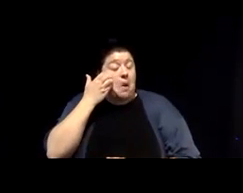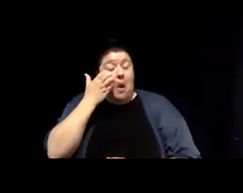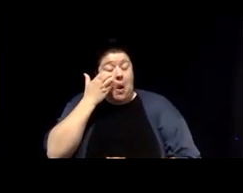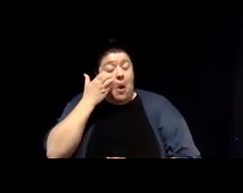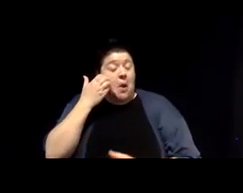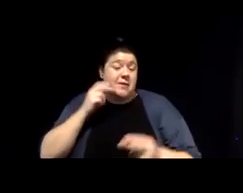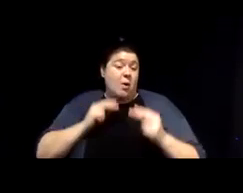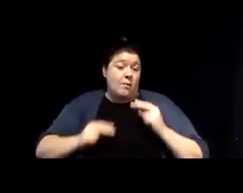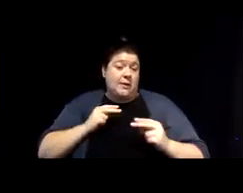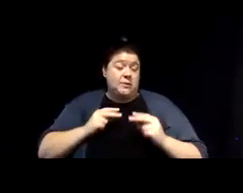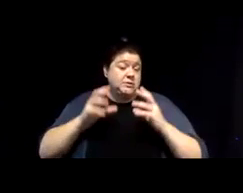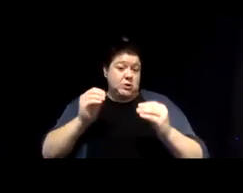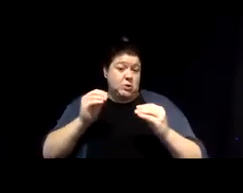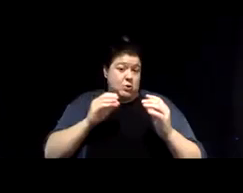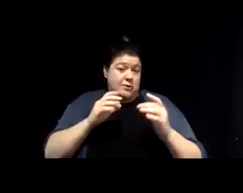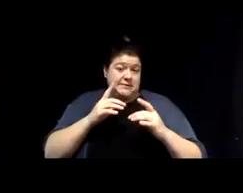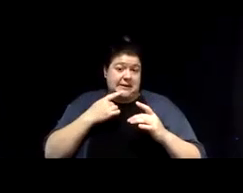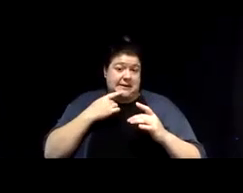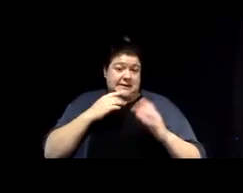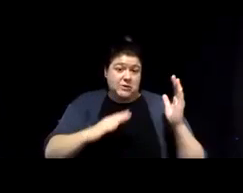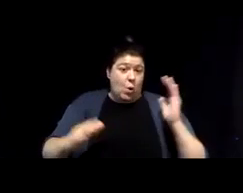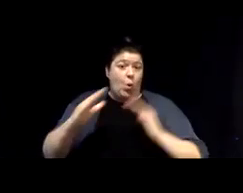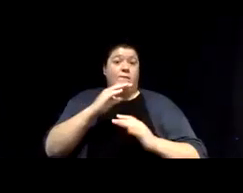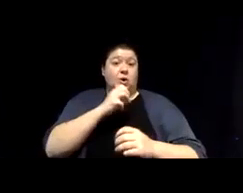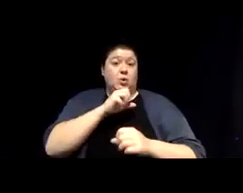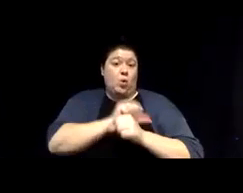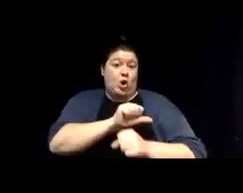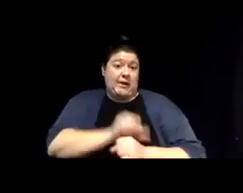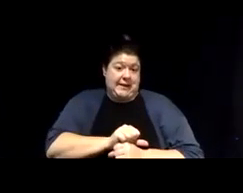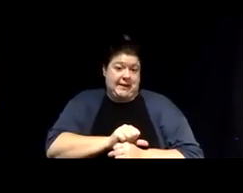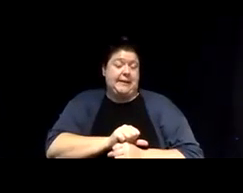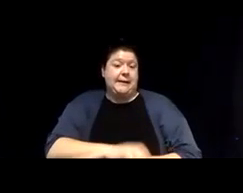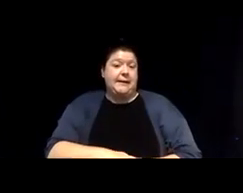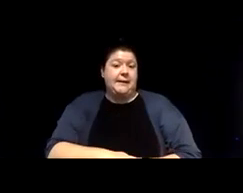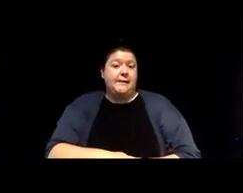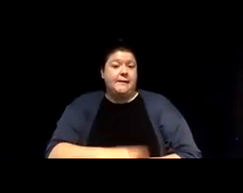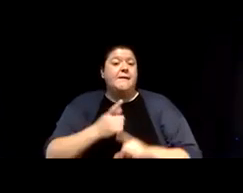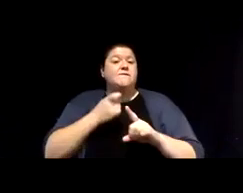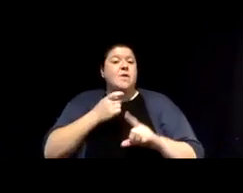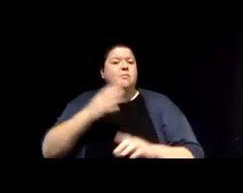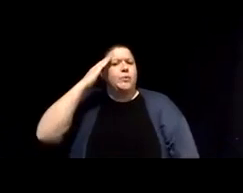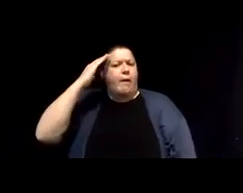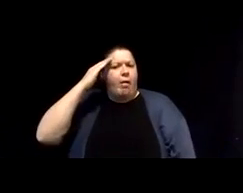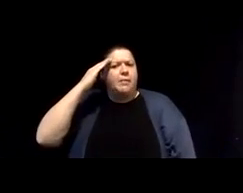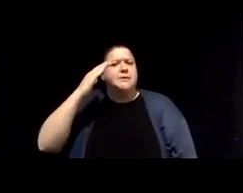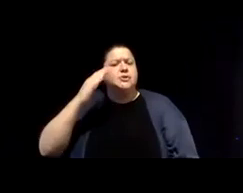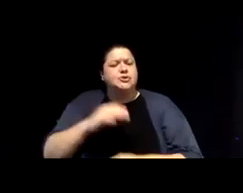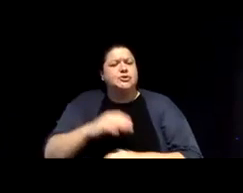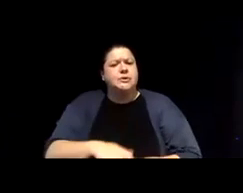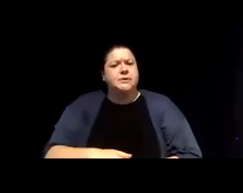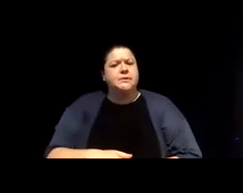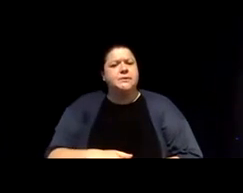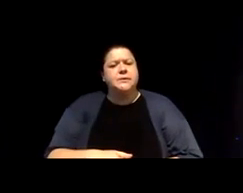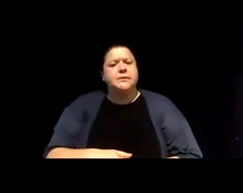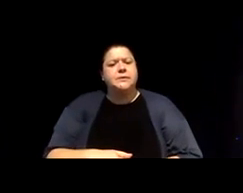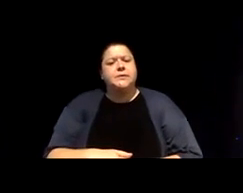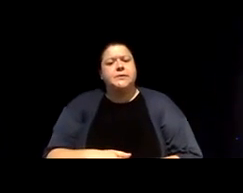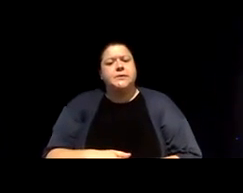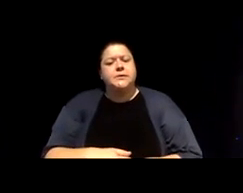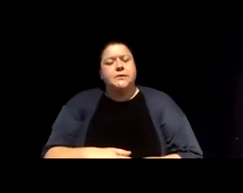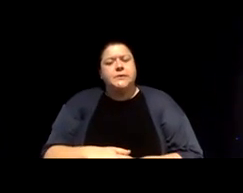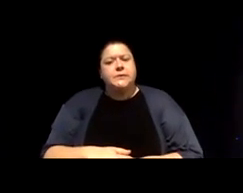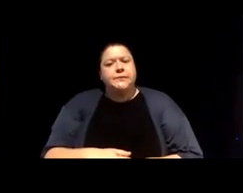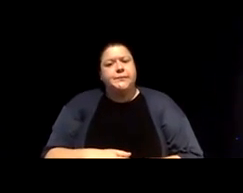we can say it's overworking, right? Based on our knowledge of medical terminology. So the other thing that we need to